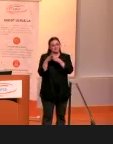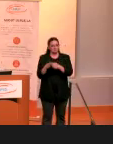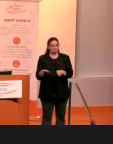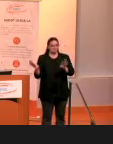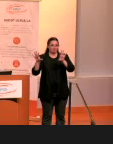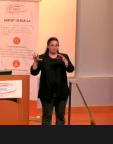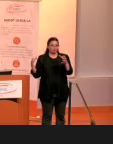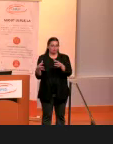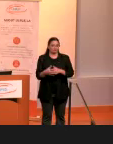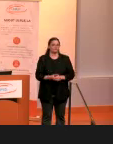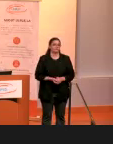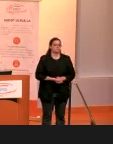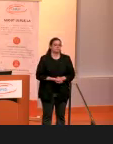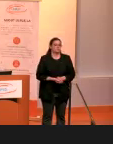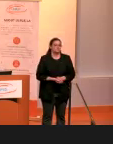population.